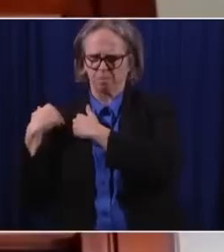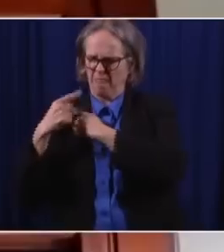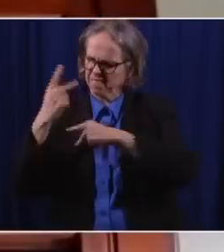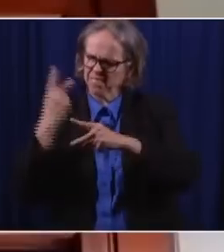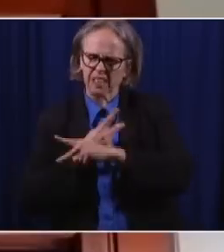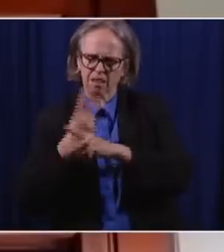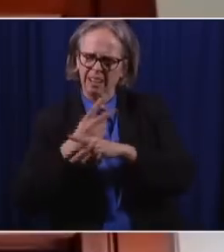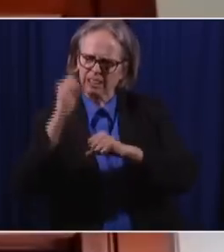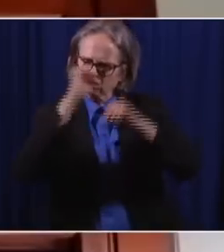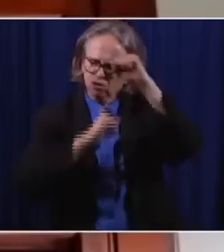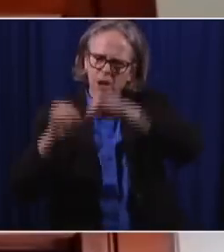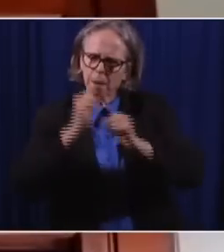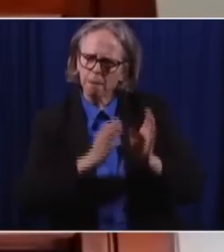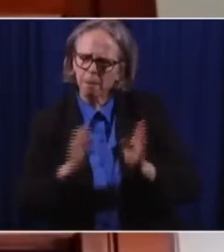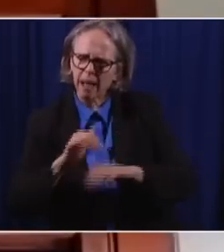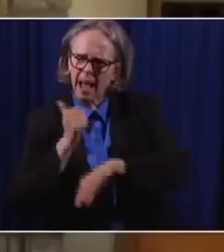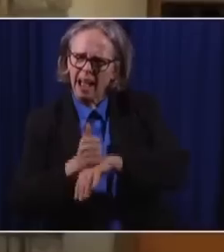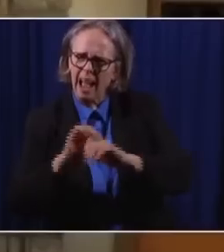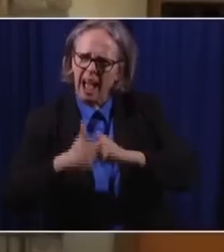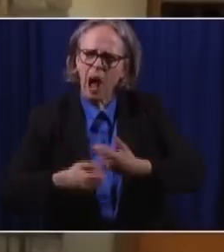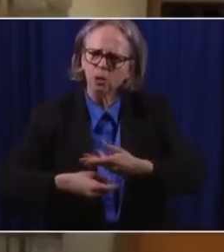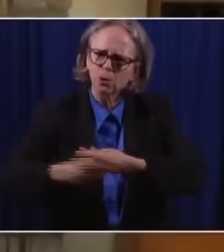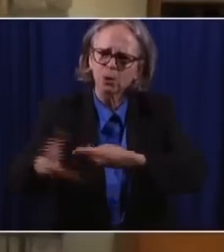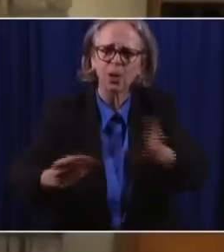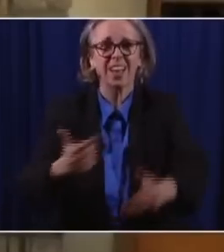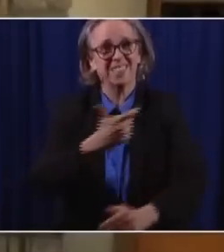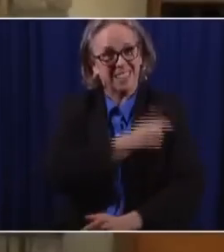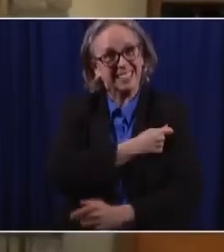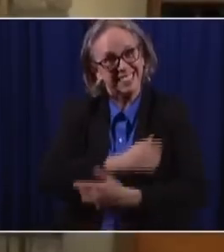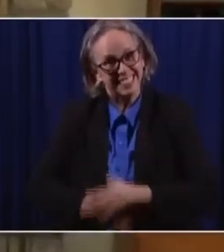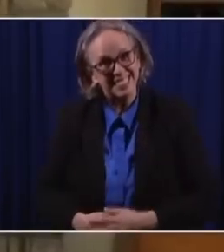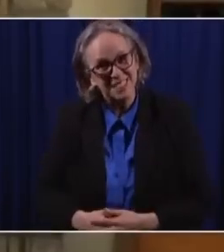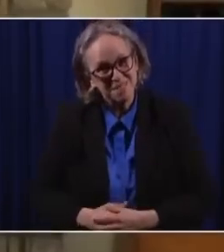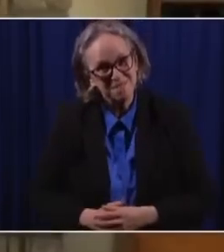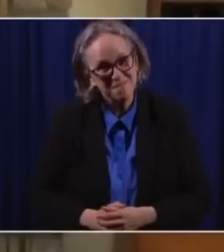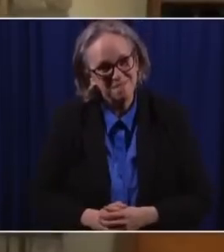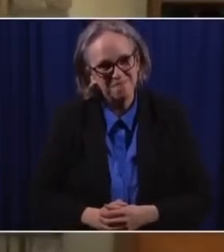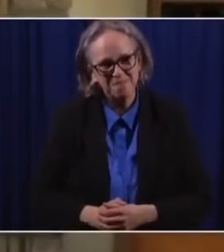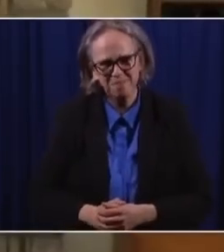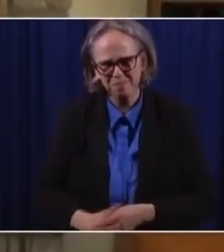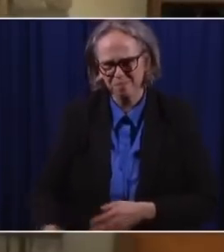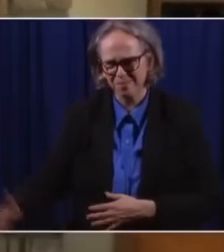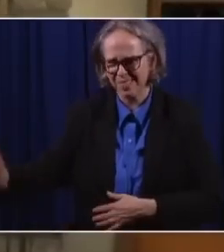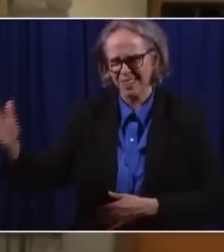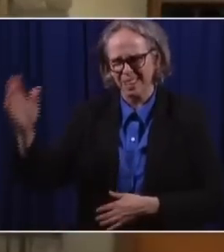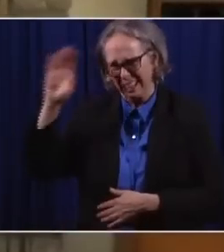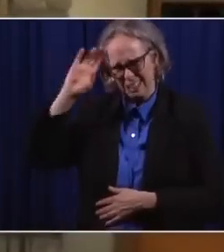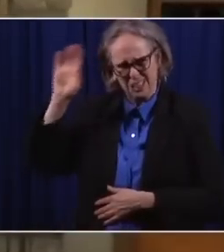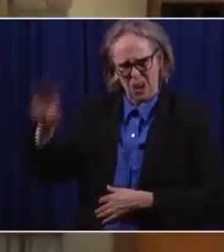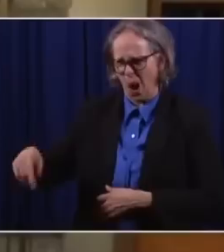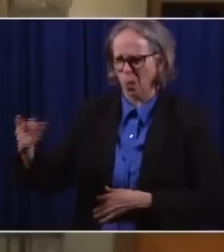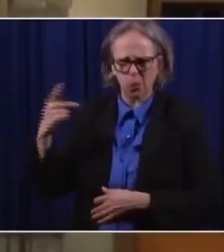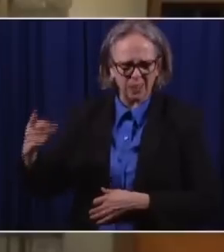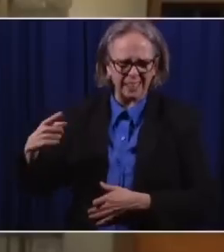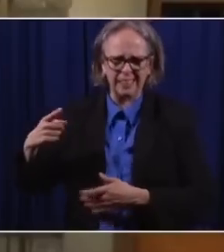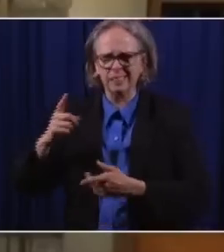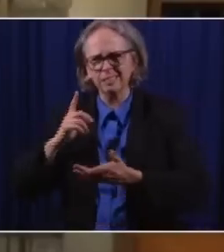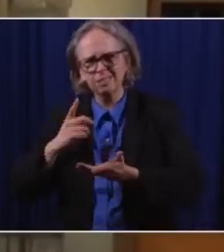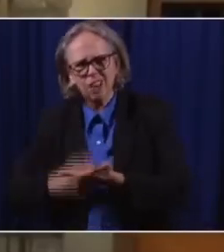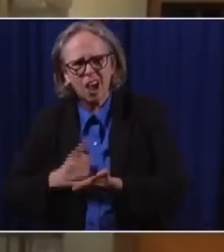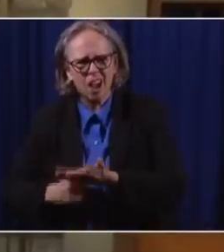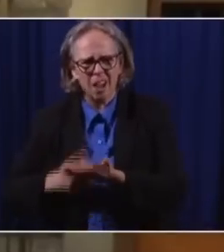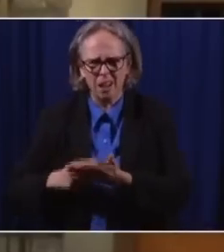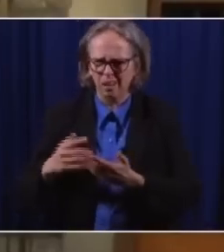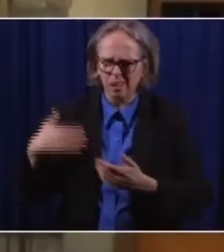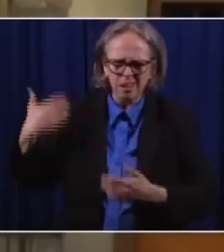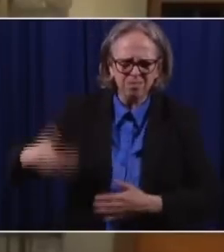vaccine when it arrives. Well, I can say that from being on these calls week after week with you and the health commissioners around